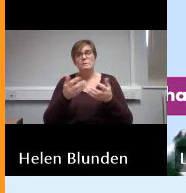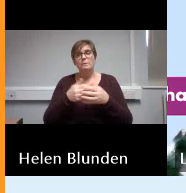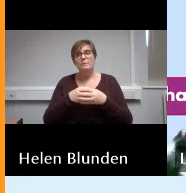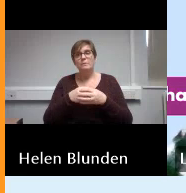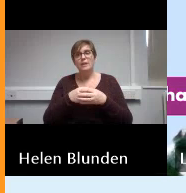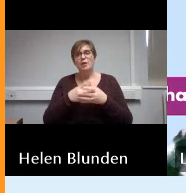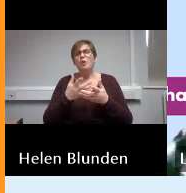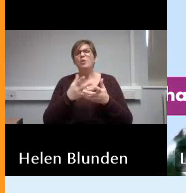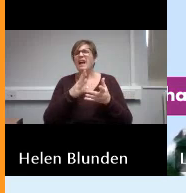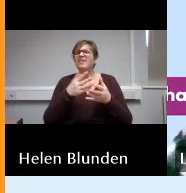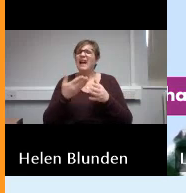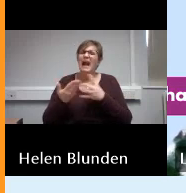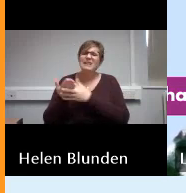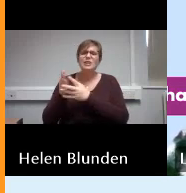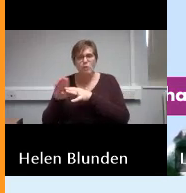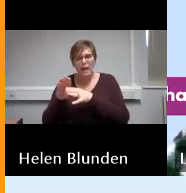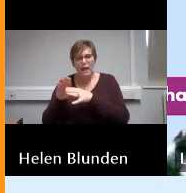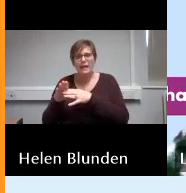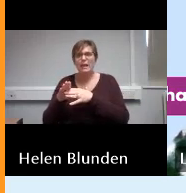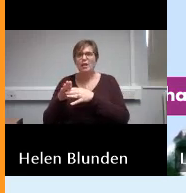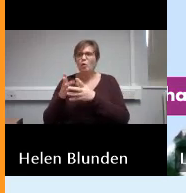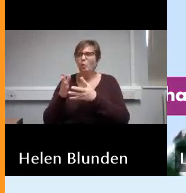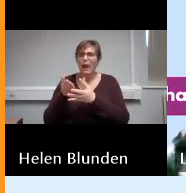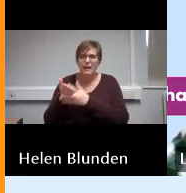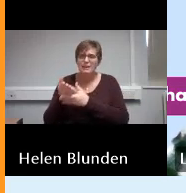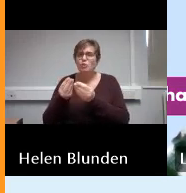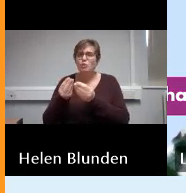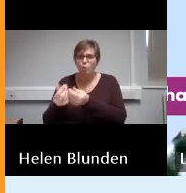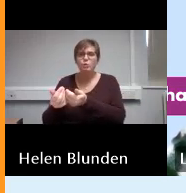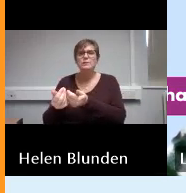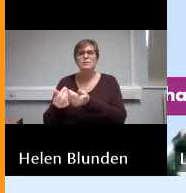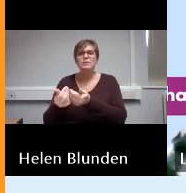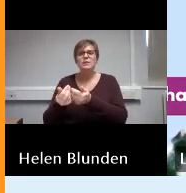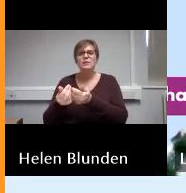around training and getting resources and linking into the pathway.